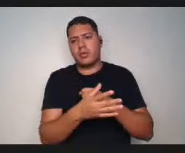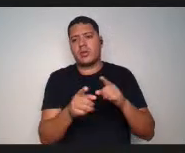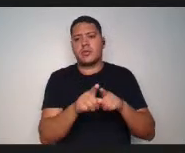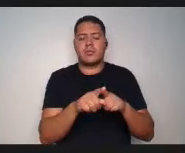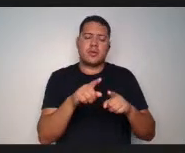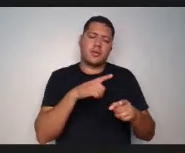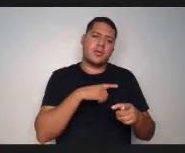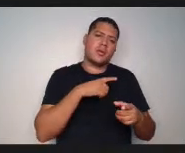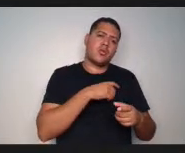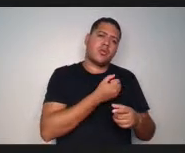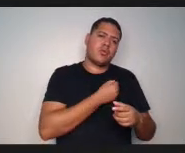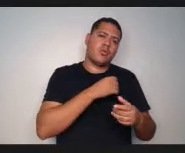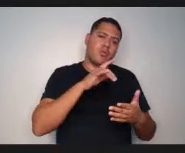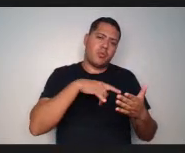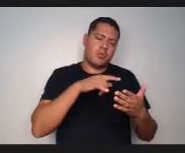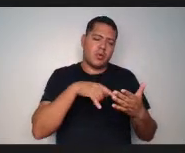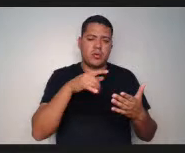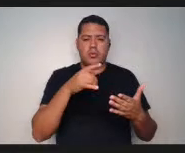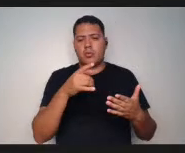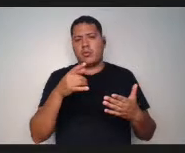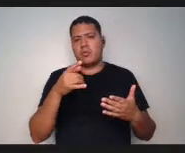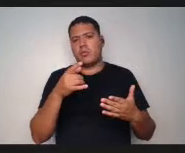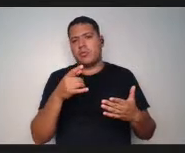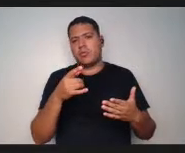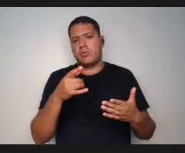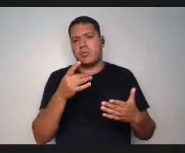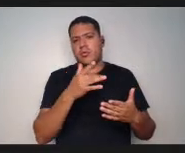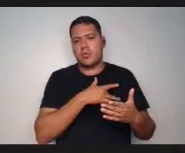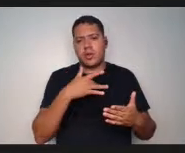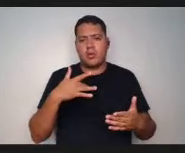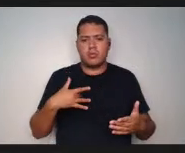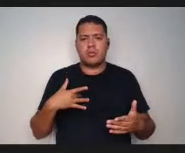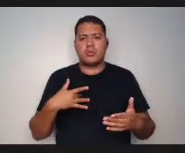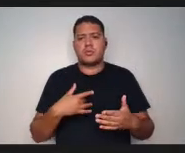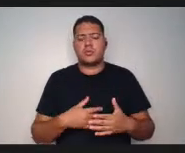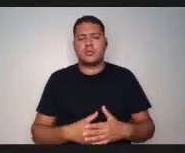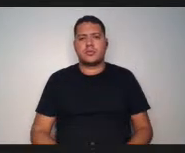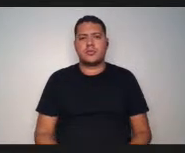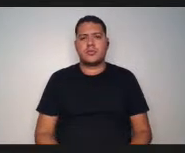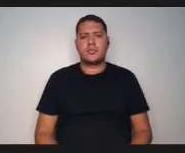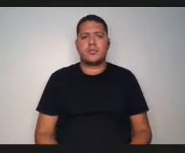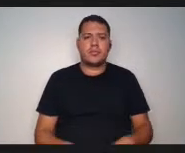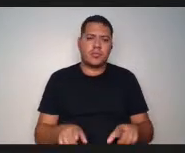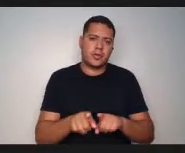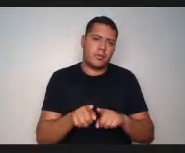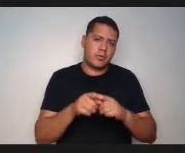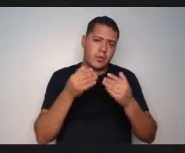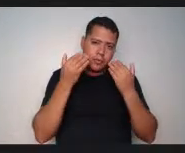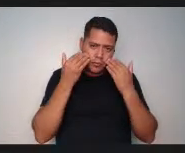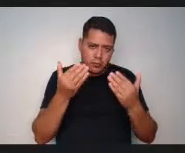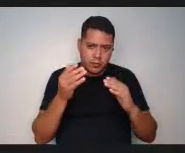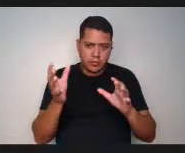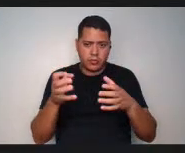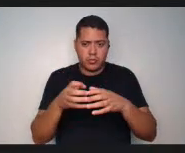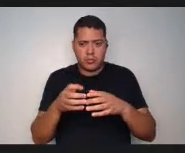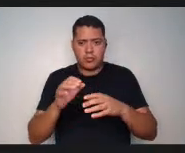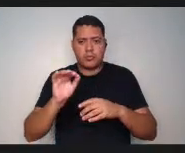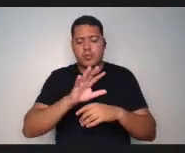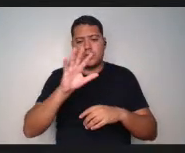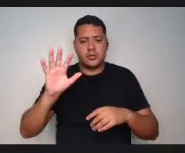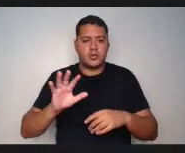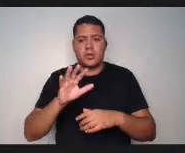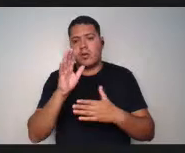national averages. So it will show an organization overall what some of the health issues might be in their workforce.